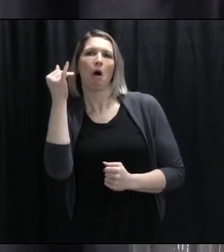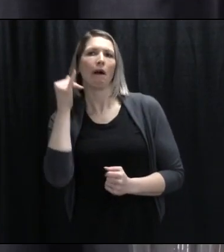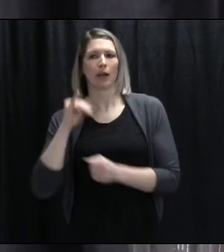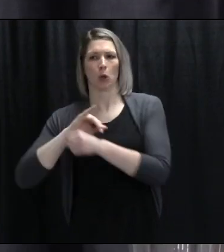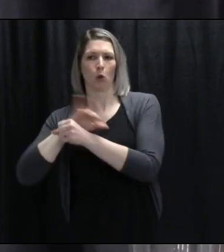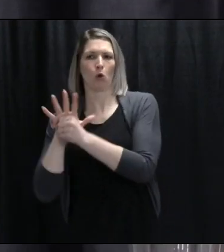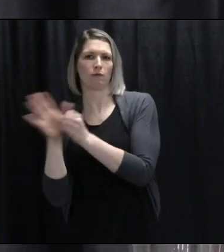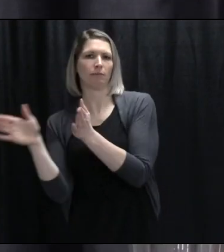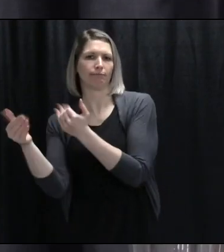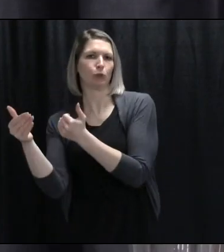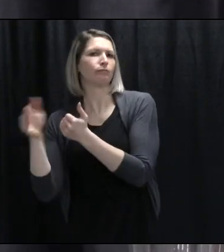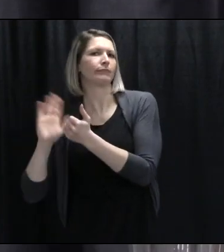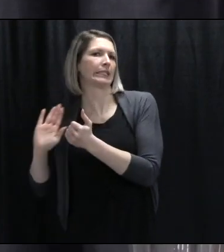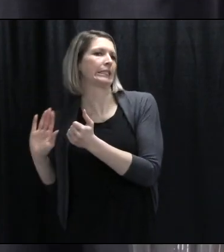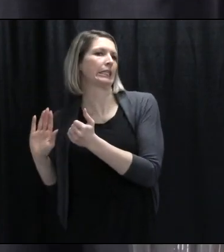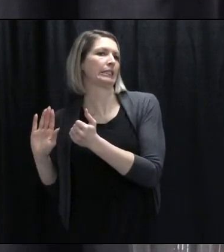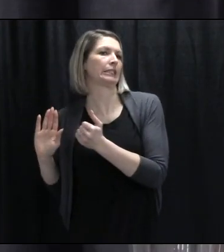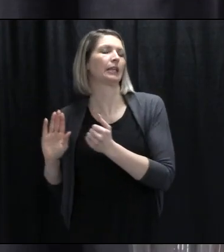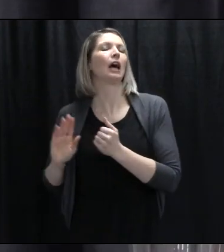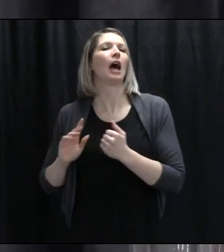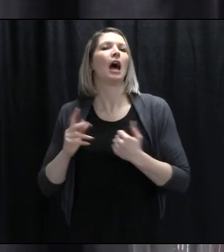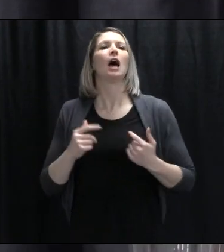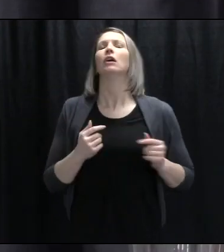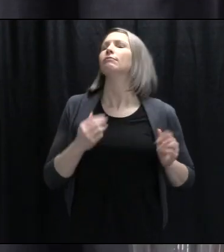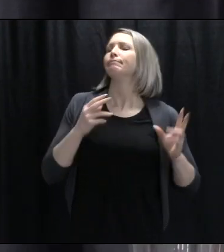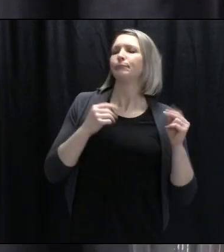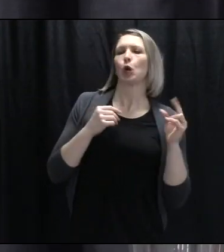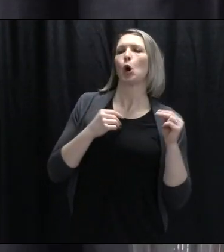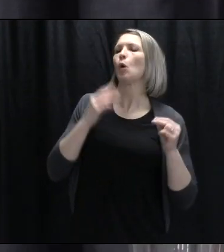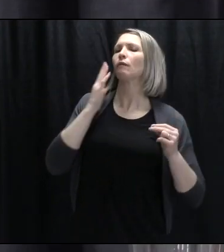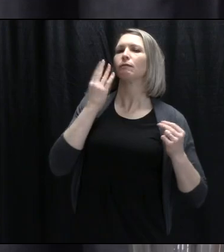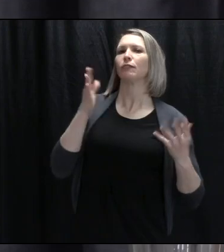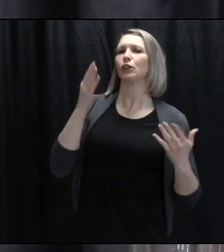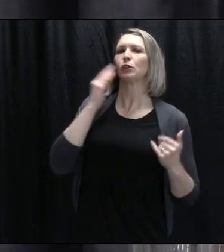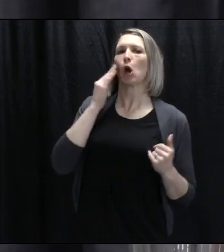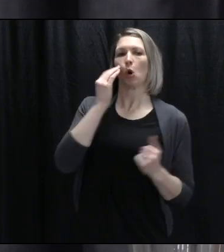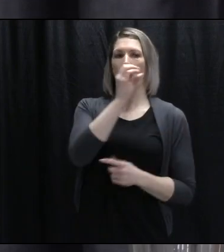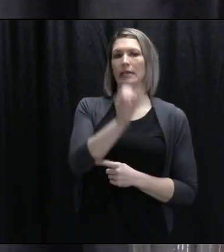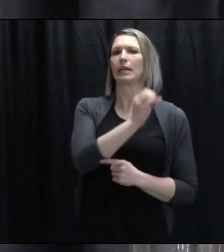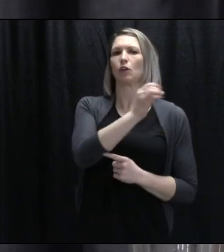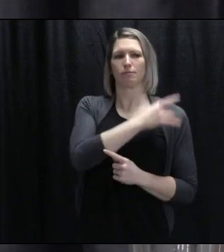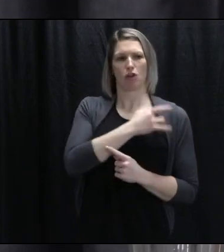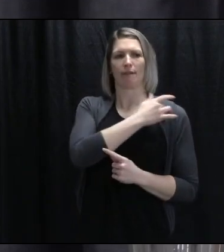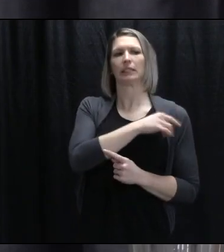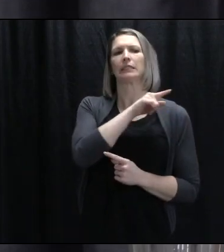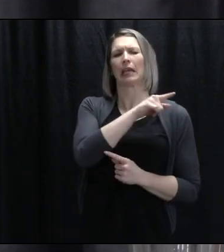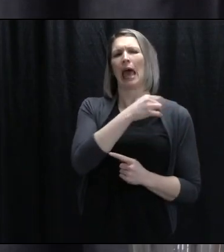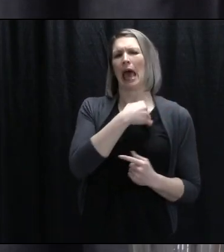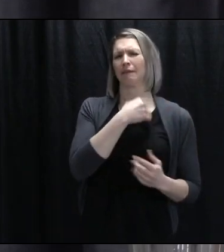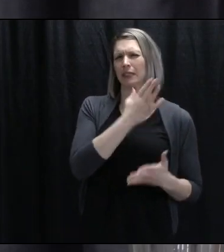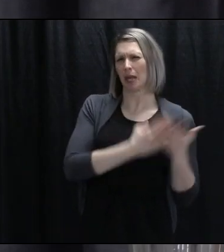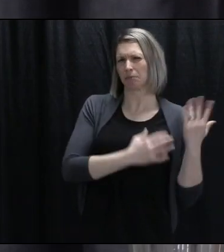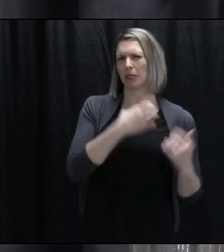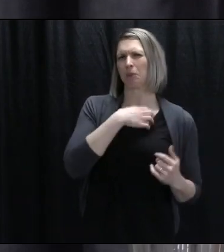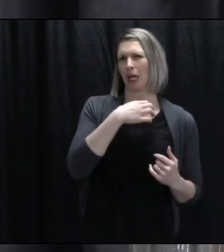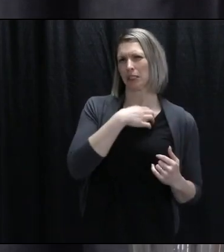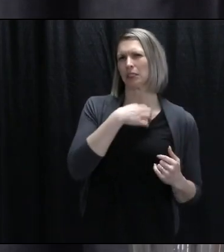have. The issue as to whether or not an individual goes into hospital is a clinical one at the moment, and is based